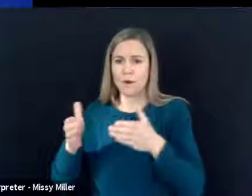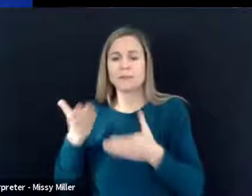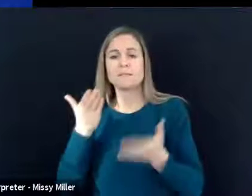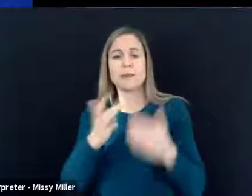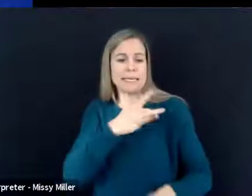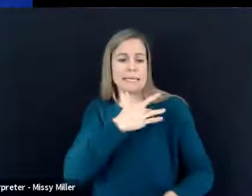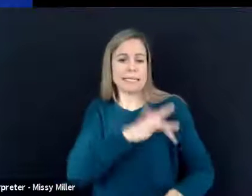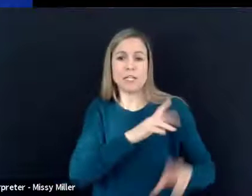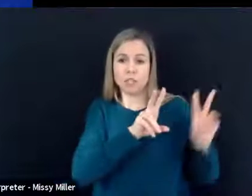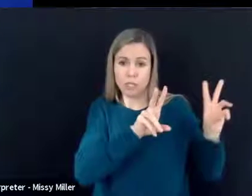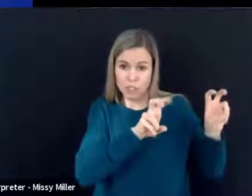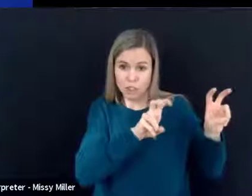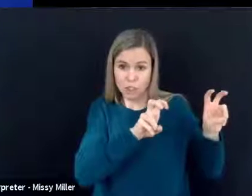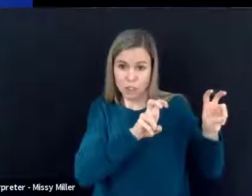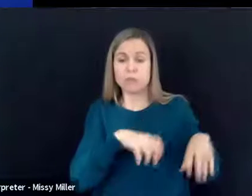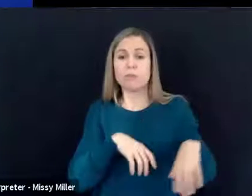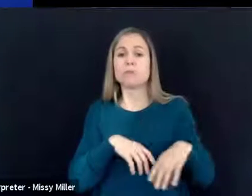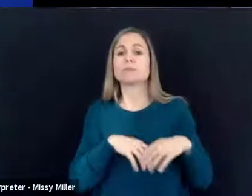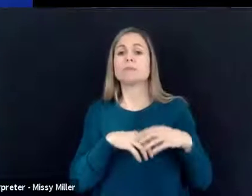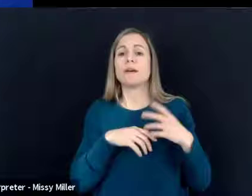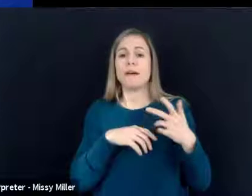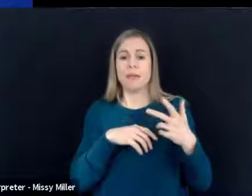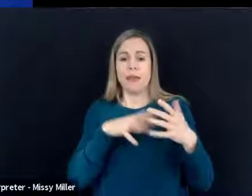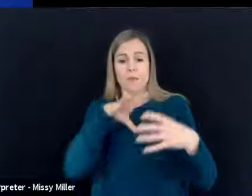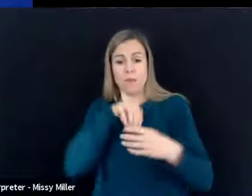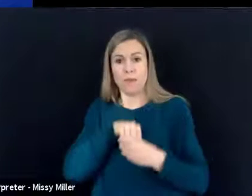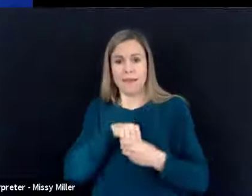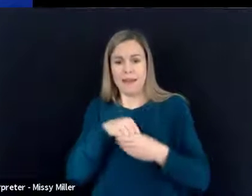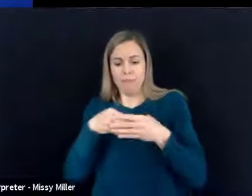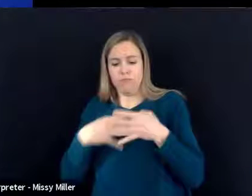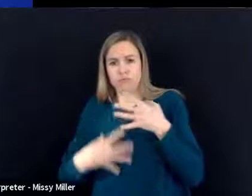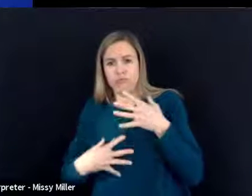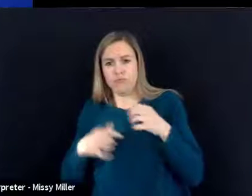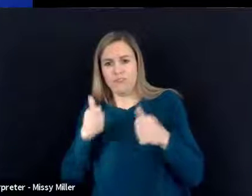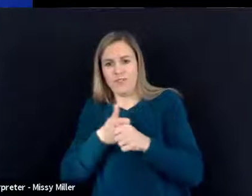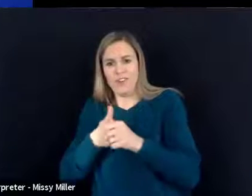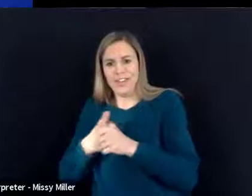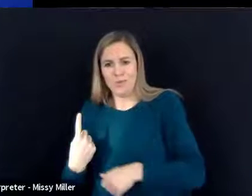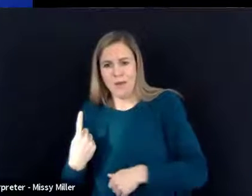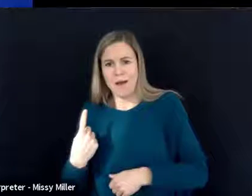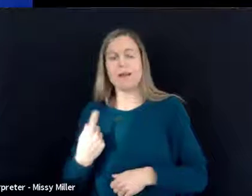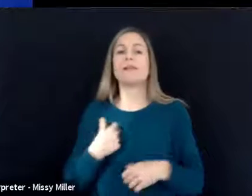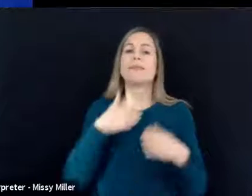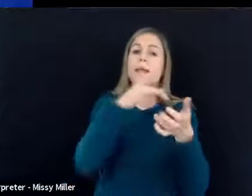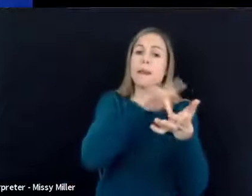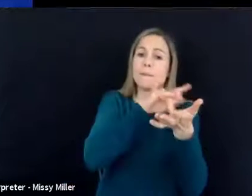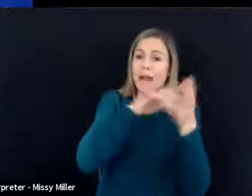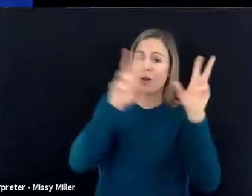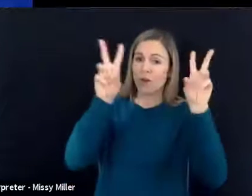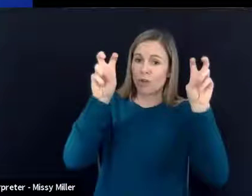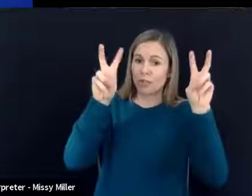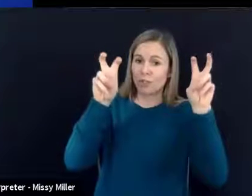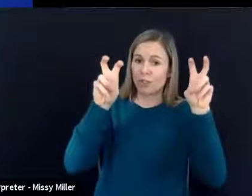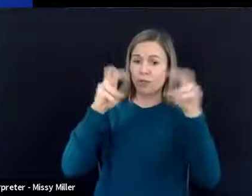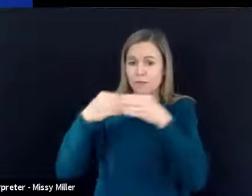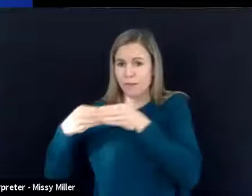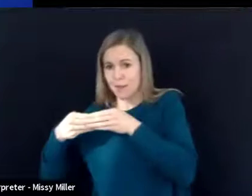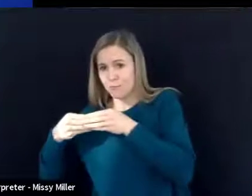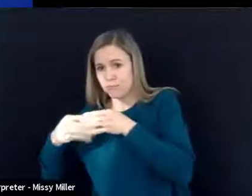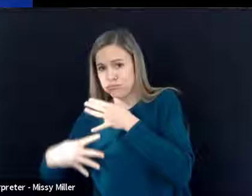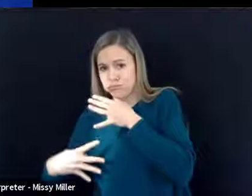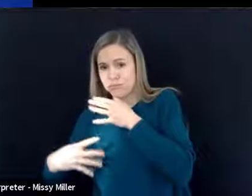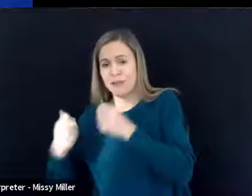within that, there's a chapter on each sensory system. Then medical issues, and there's a chapter on each